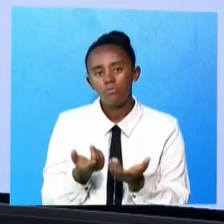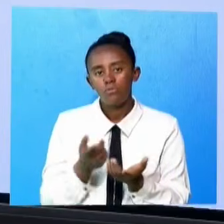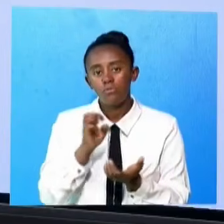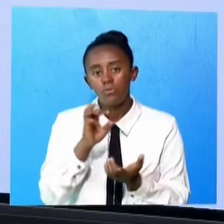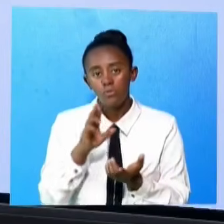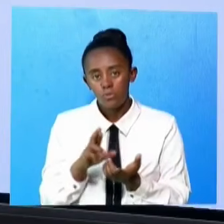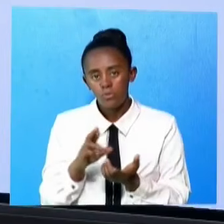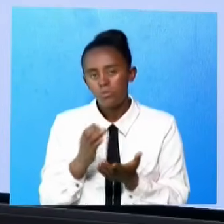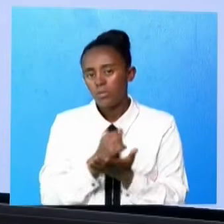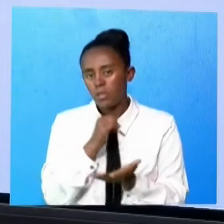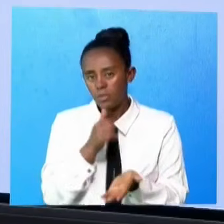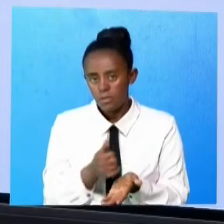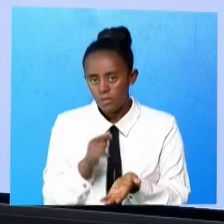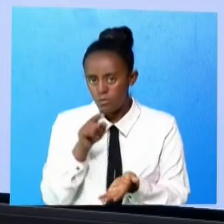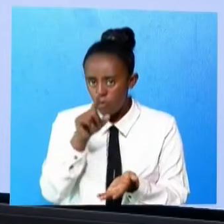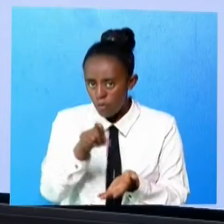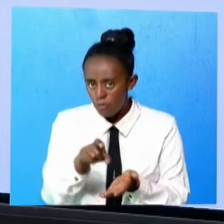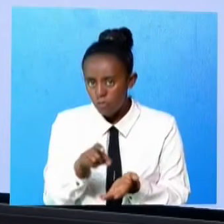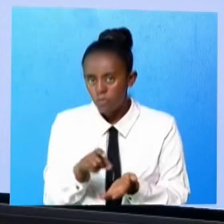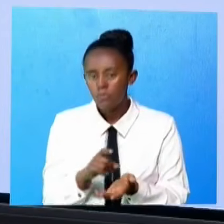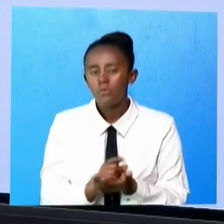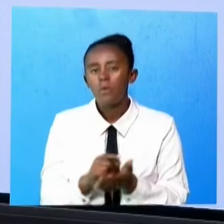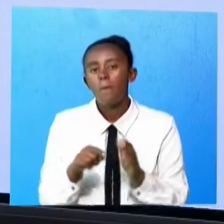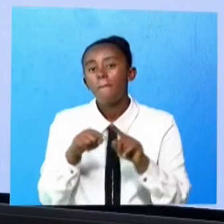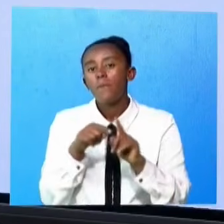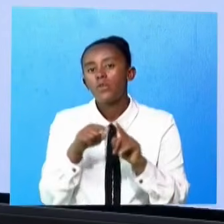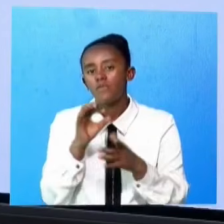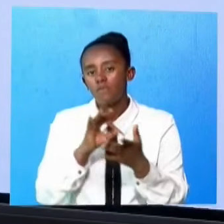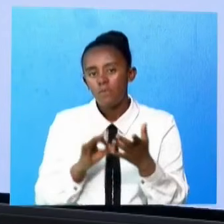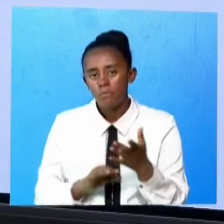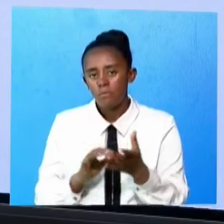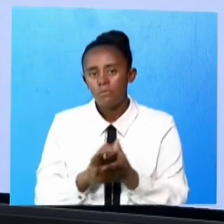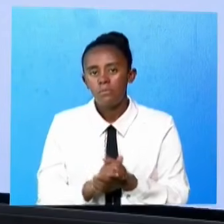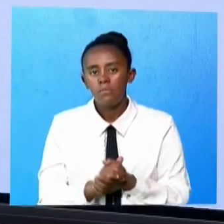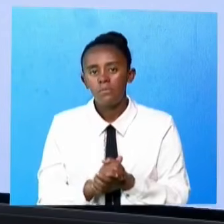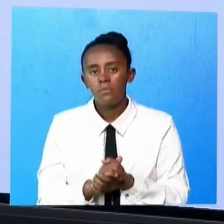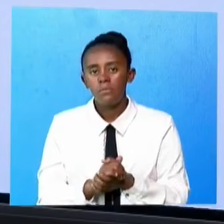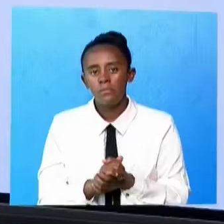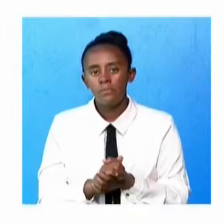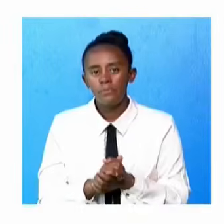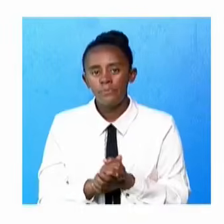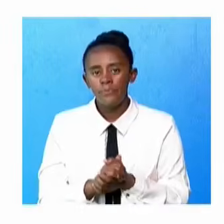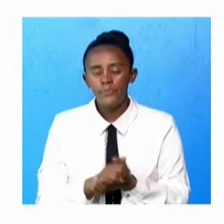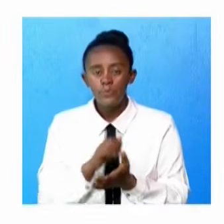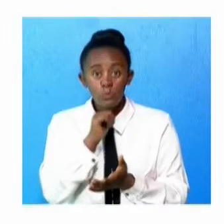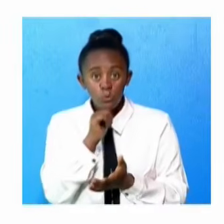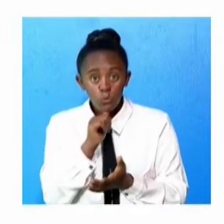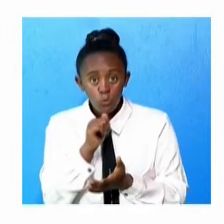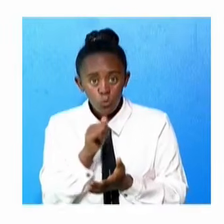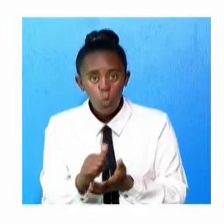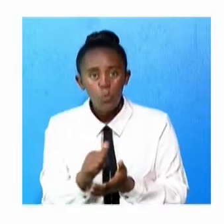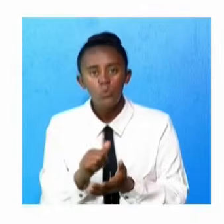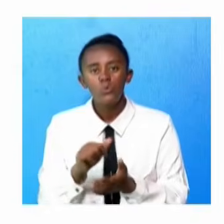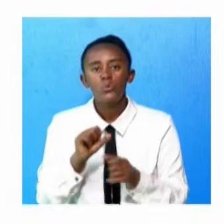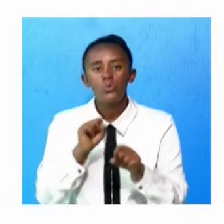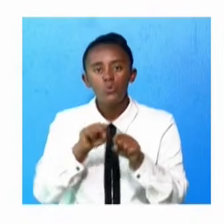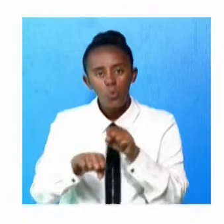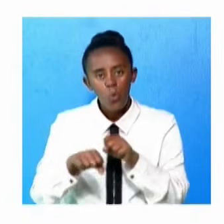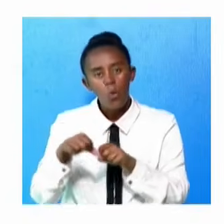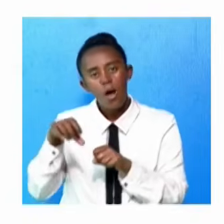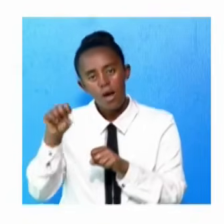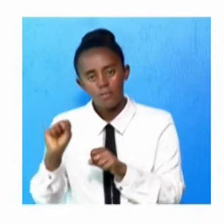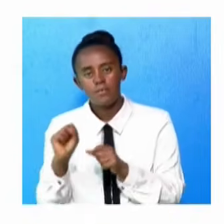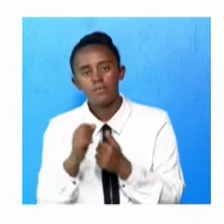It doesn't take. You have to use it as a positive form. The same is true. Not so as is also possible. Not